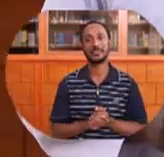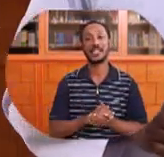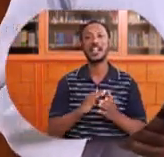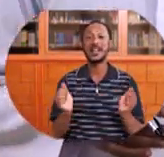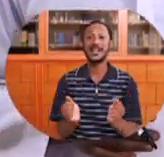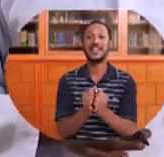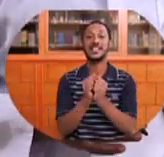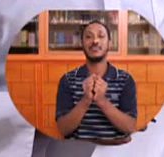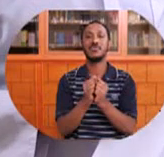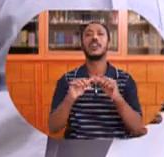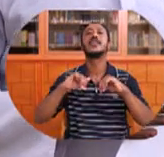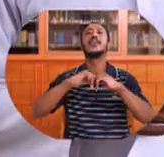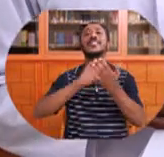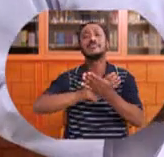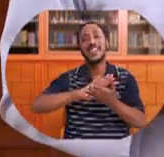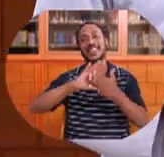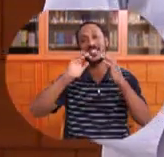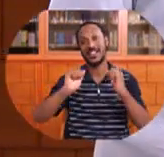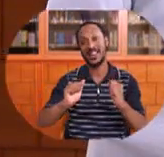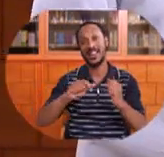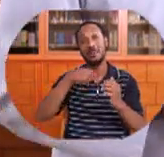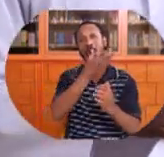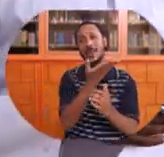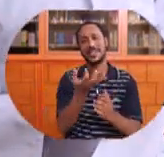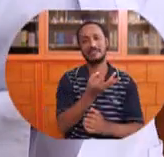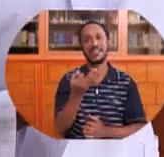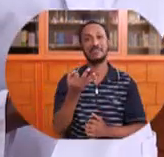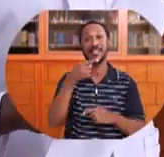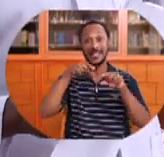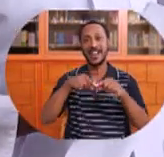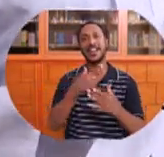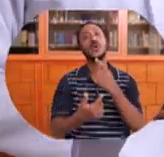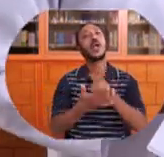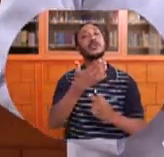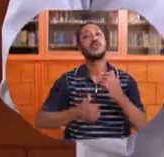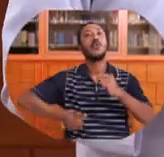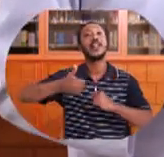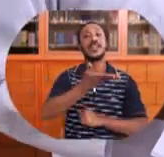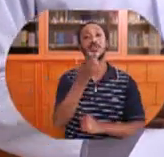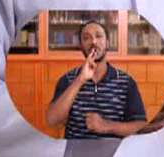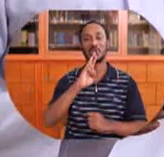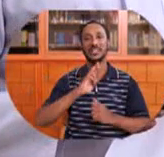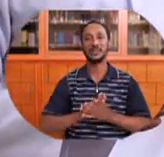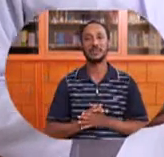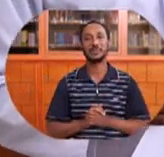treatment techniques. And we also try to see water pollution